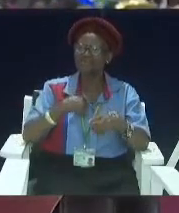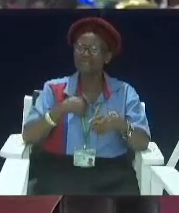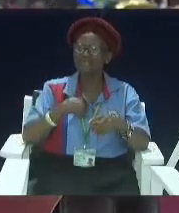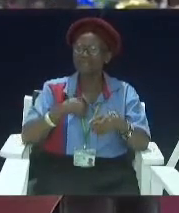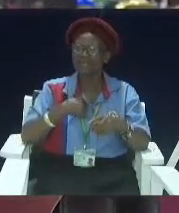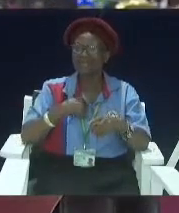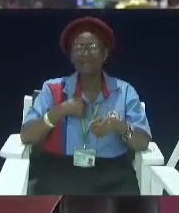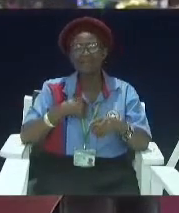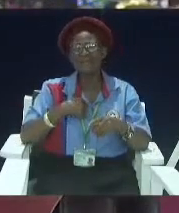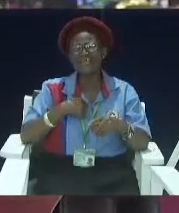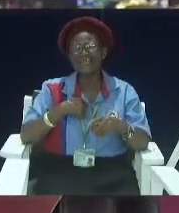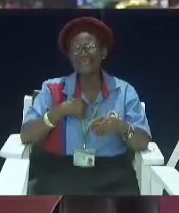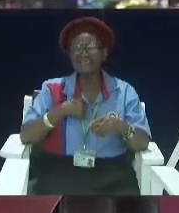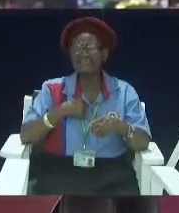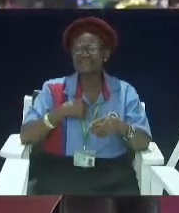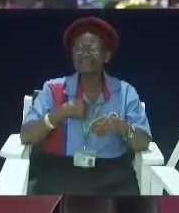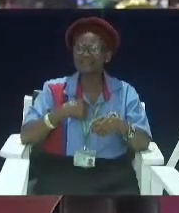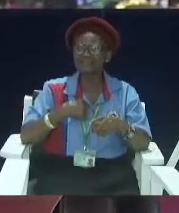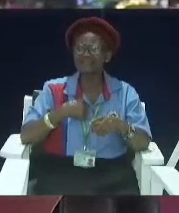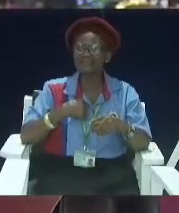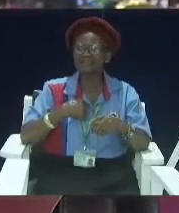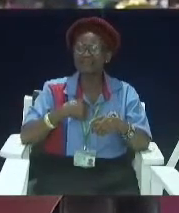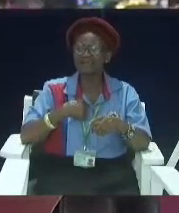and heard my cry.